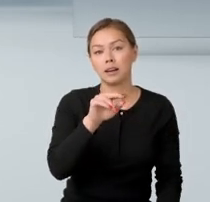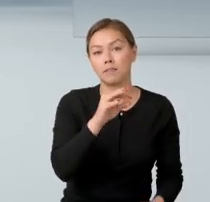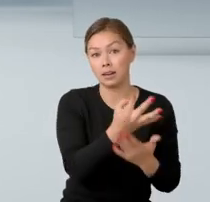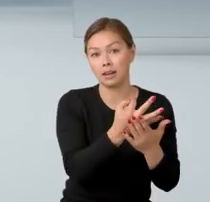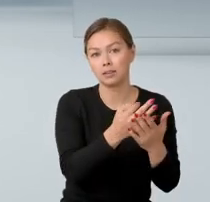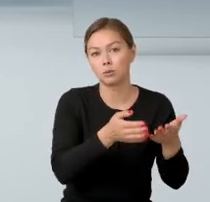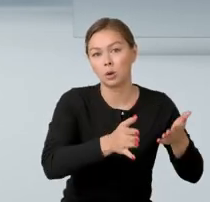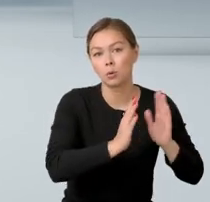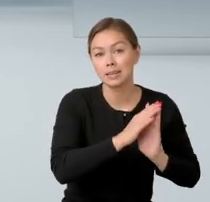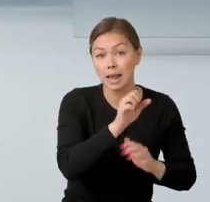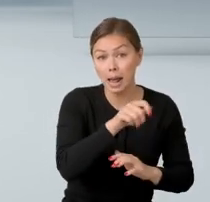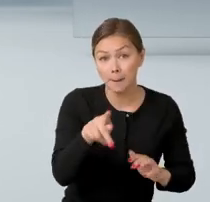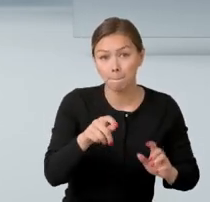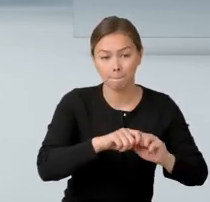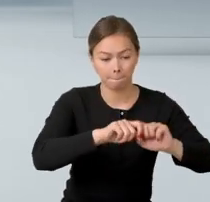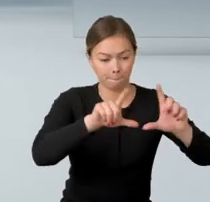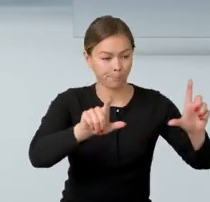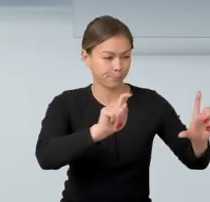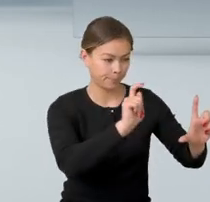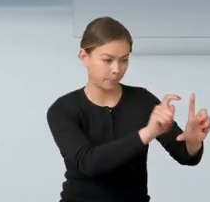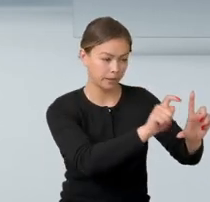click on it